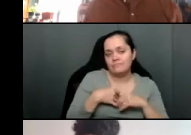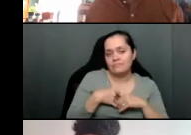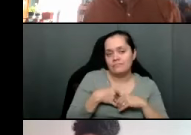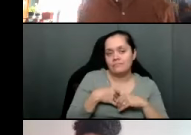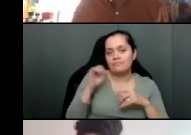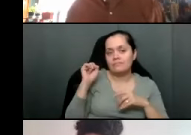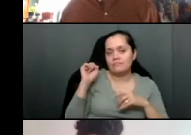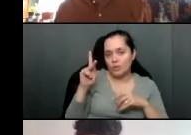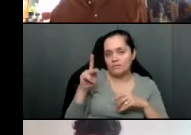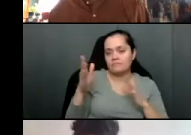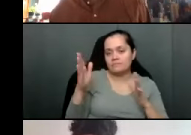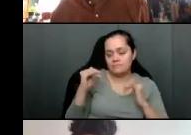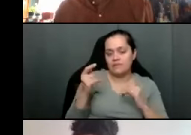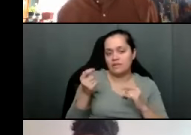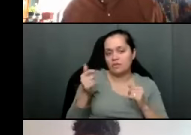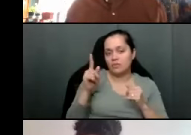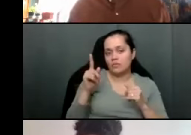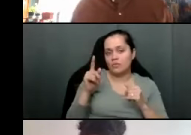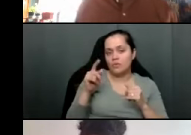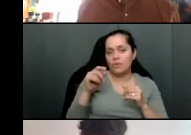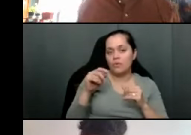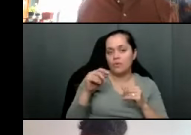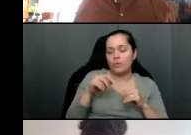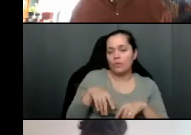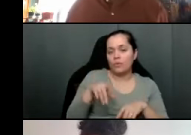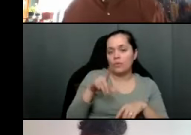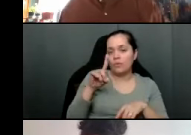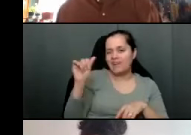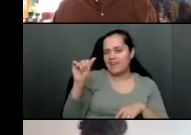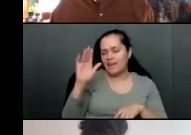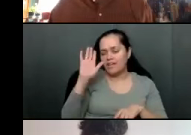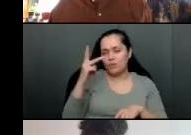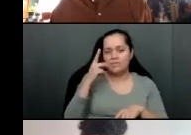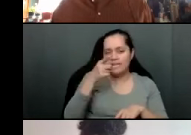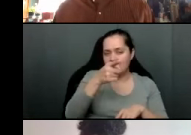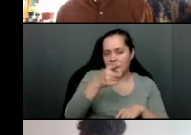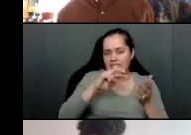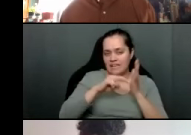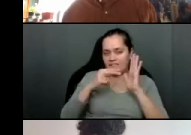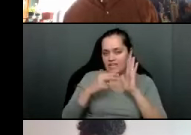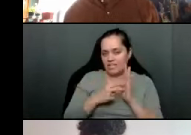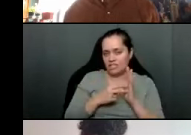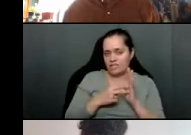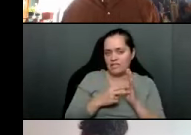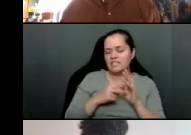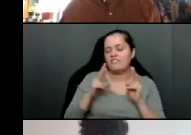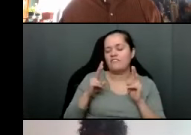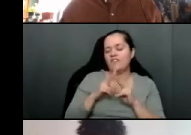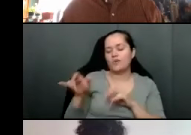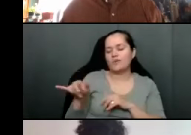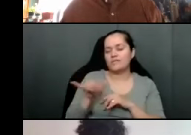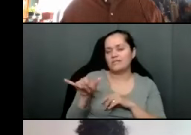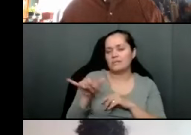All right. I put question 1A in there. Sometimes you'll see this definition of geography. It's very similar